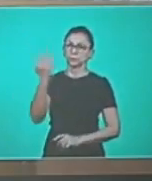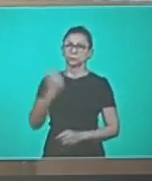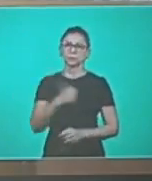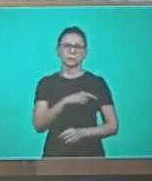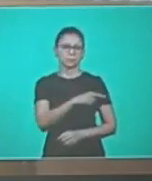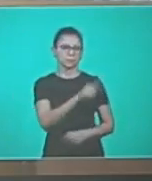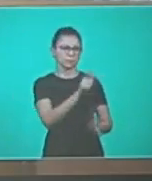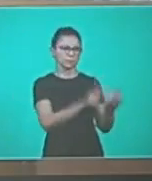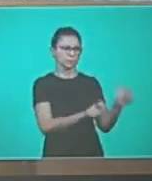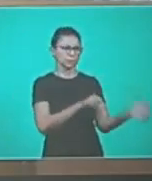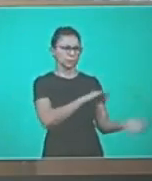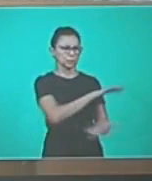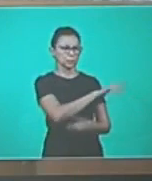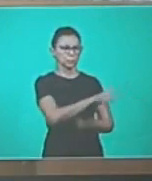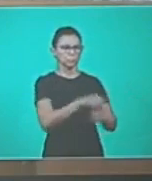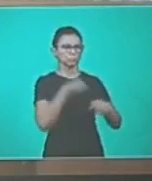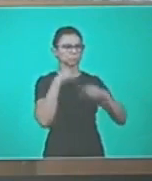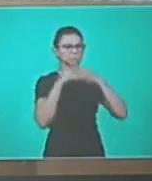that